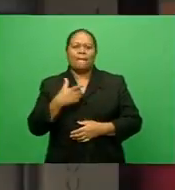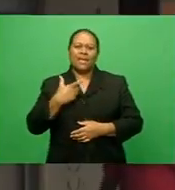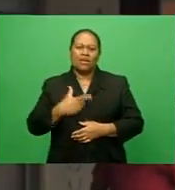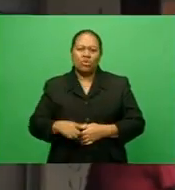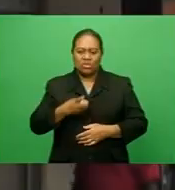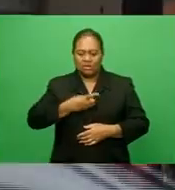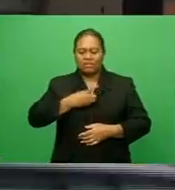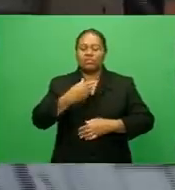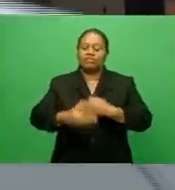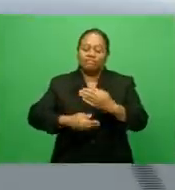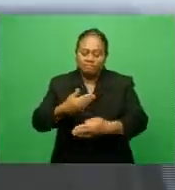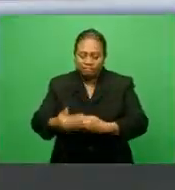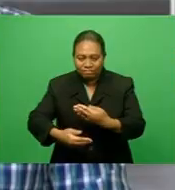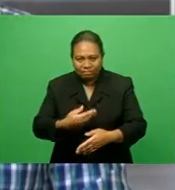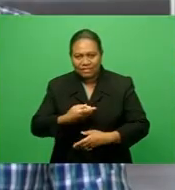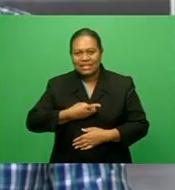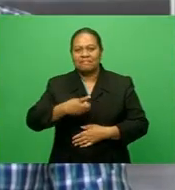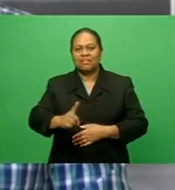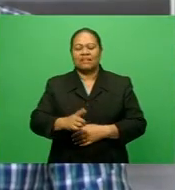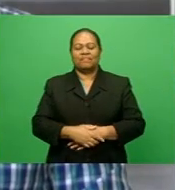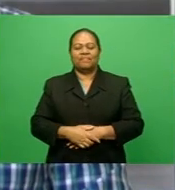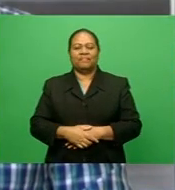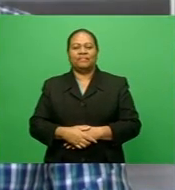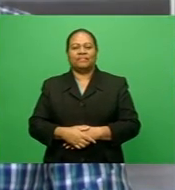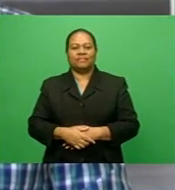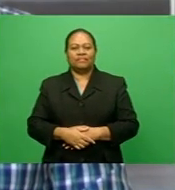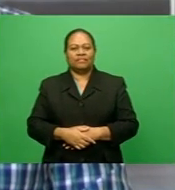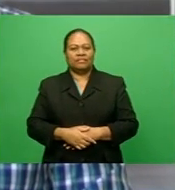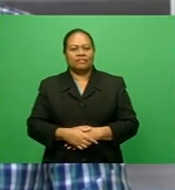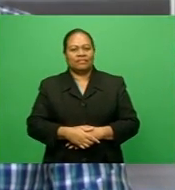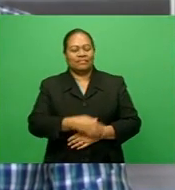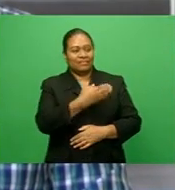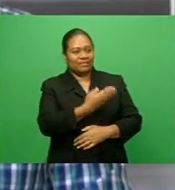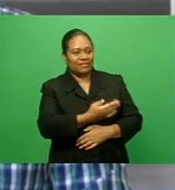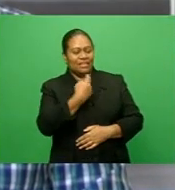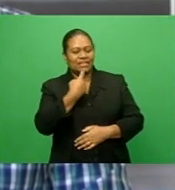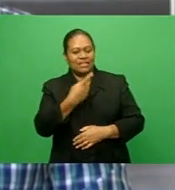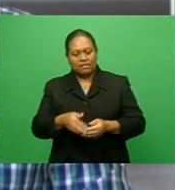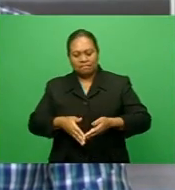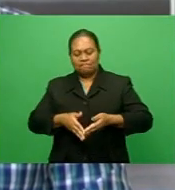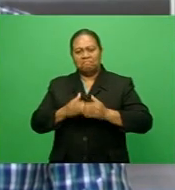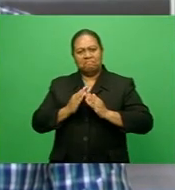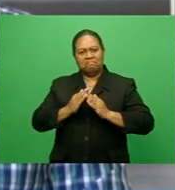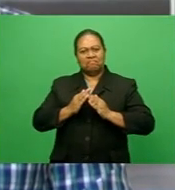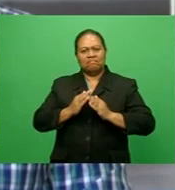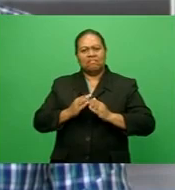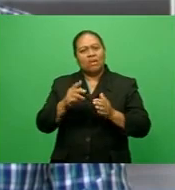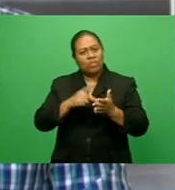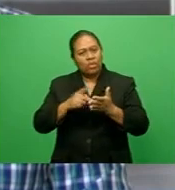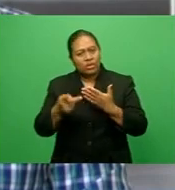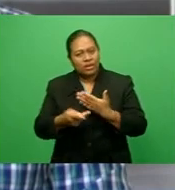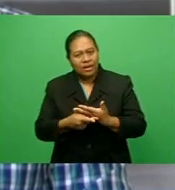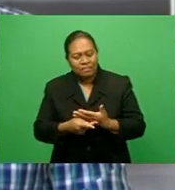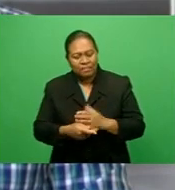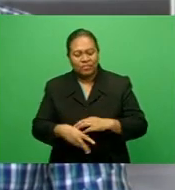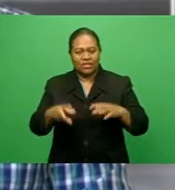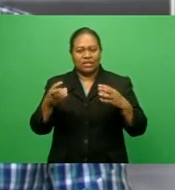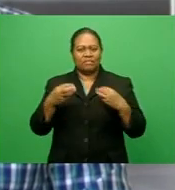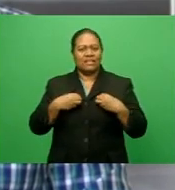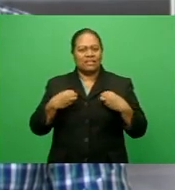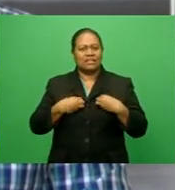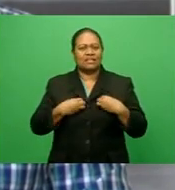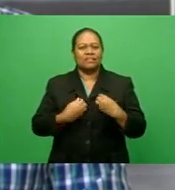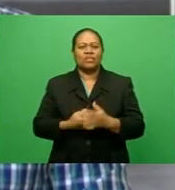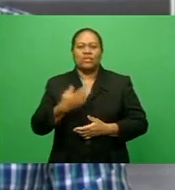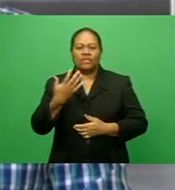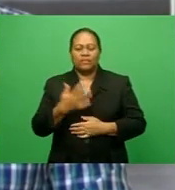and business activity. We have also introduced a business startup initiative program with an allocation of